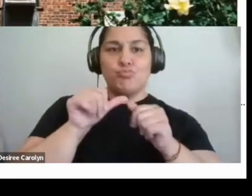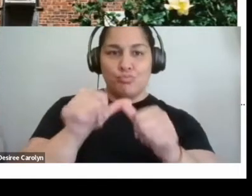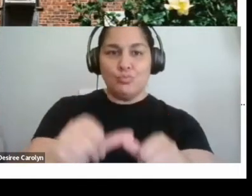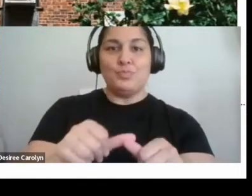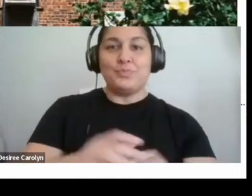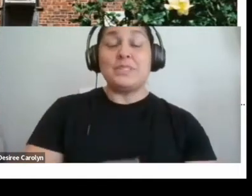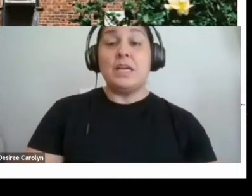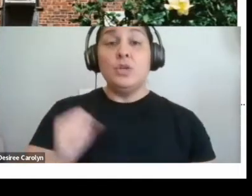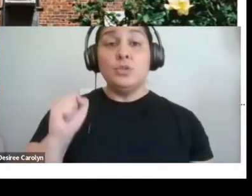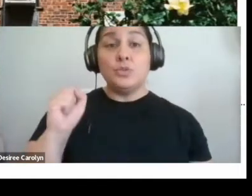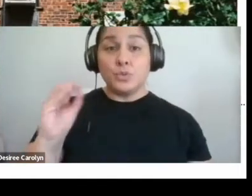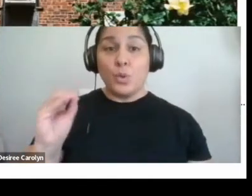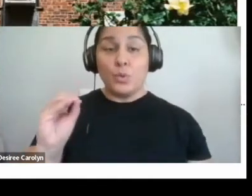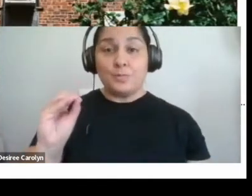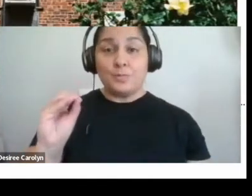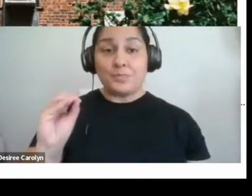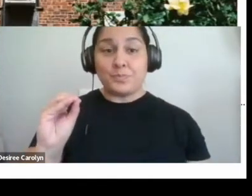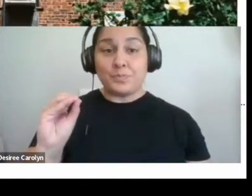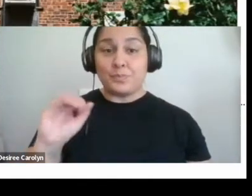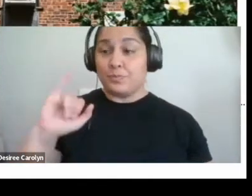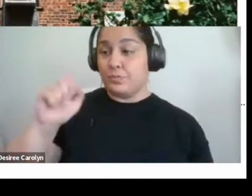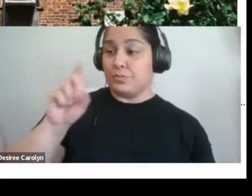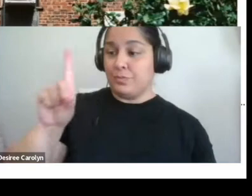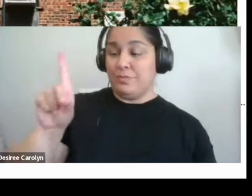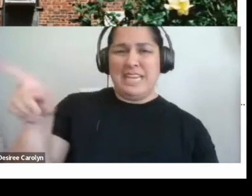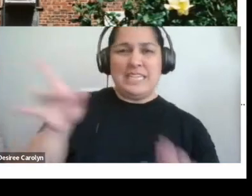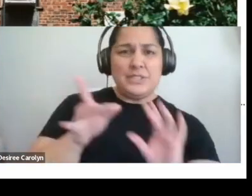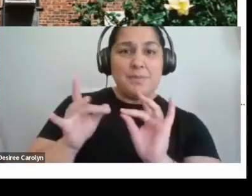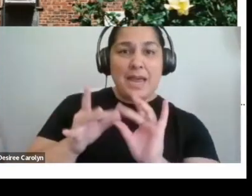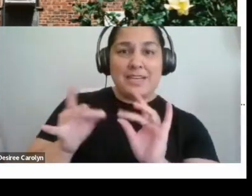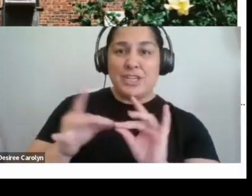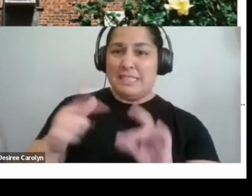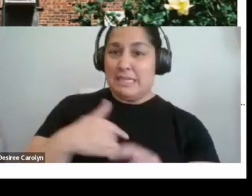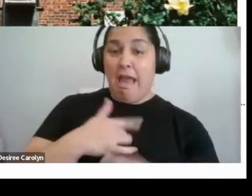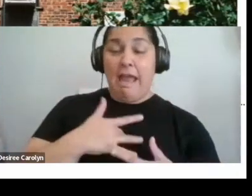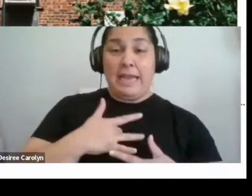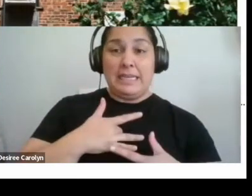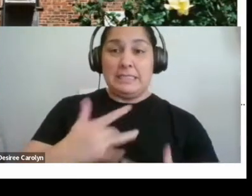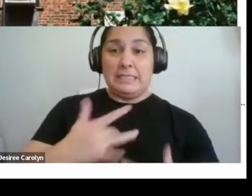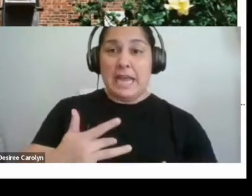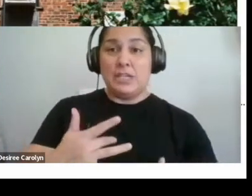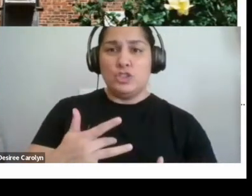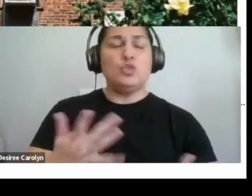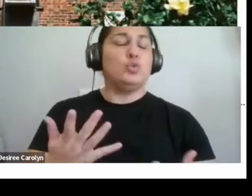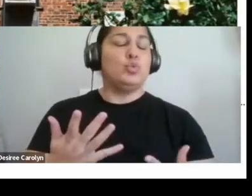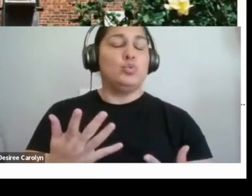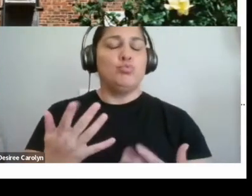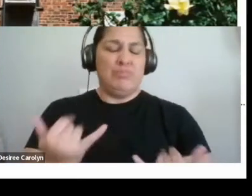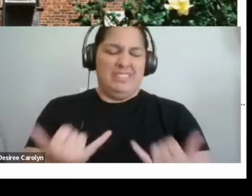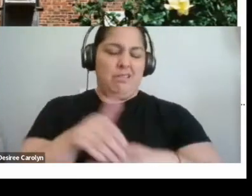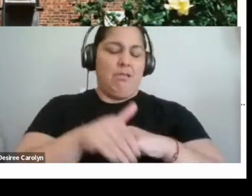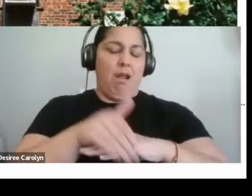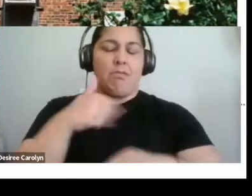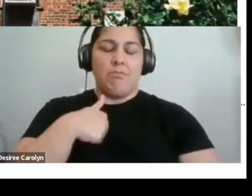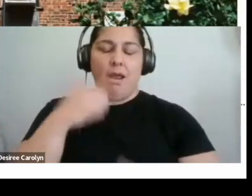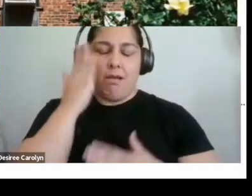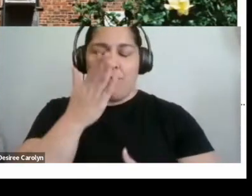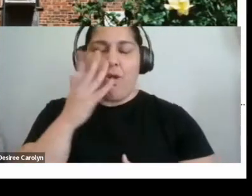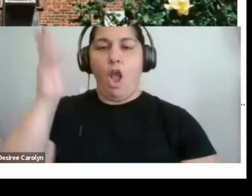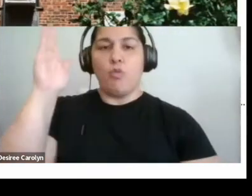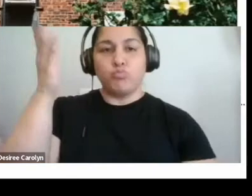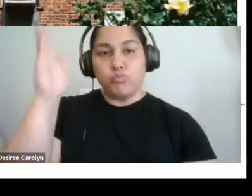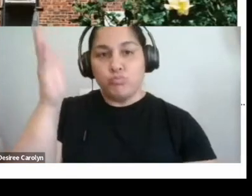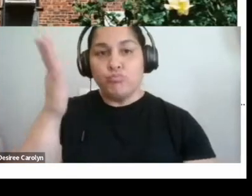So like JD mentioned, I'm going to spend most of the time that I have tonight talking in